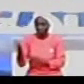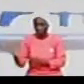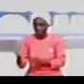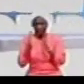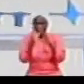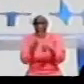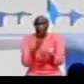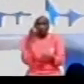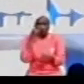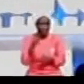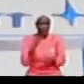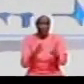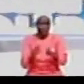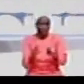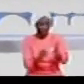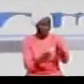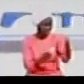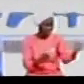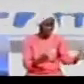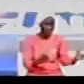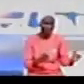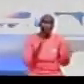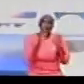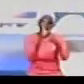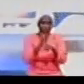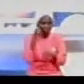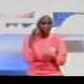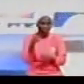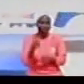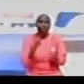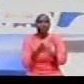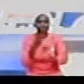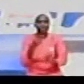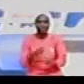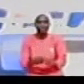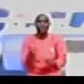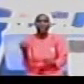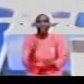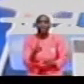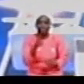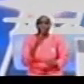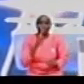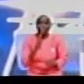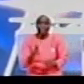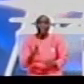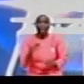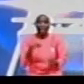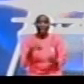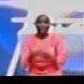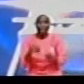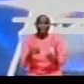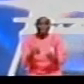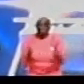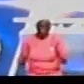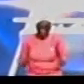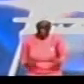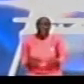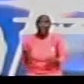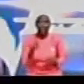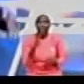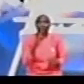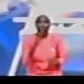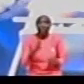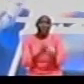miracle. Your tongue the other side, miracle. Anywhere you are in the arena, anywhere you are far